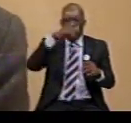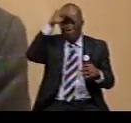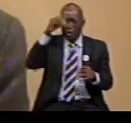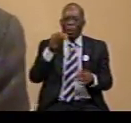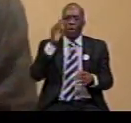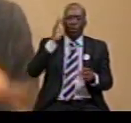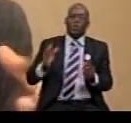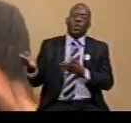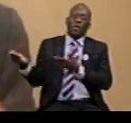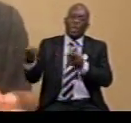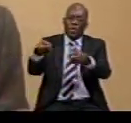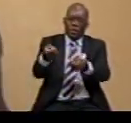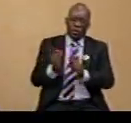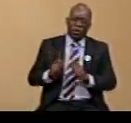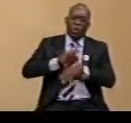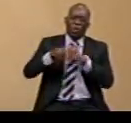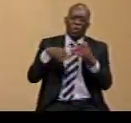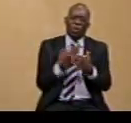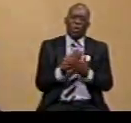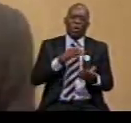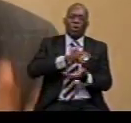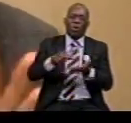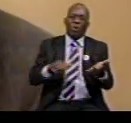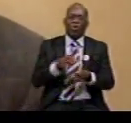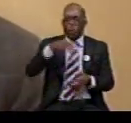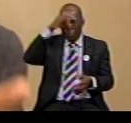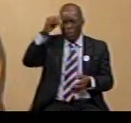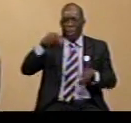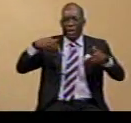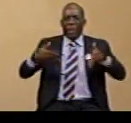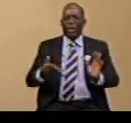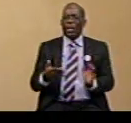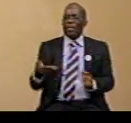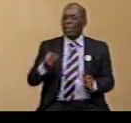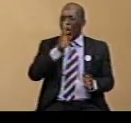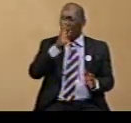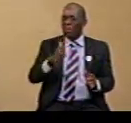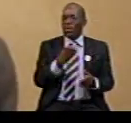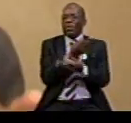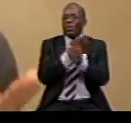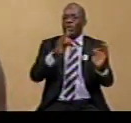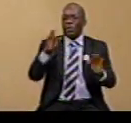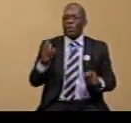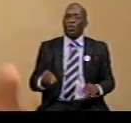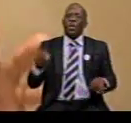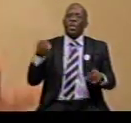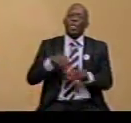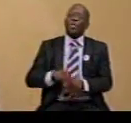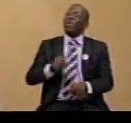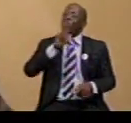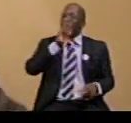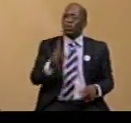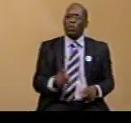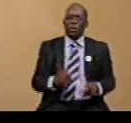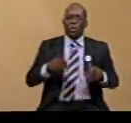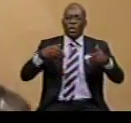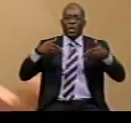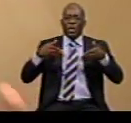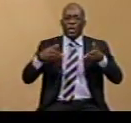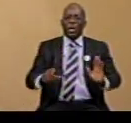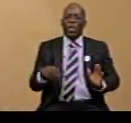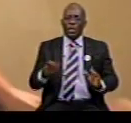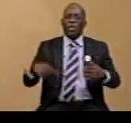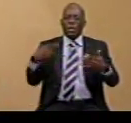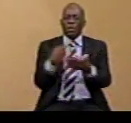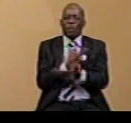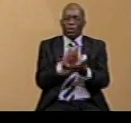in chain. Let there be liberation, O God. Indeed, a true miracle that will let the gospel liberate,